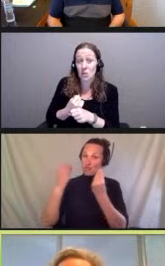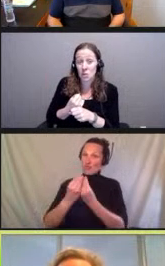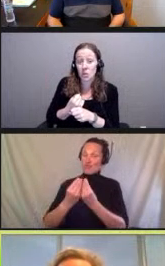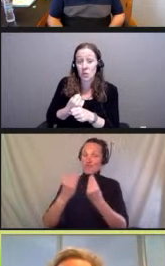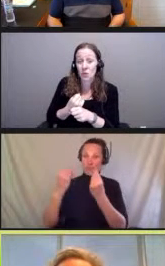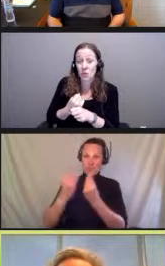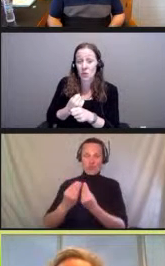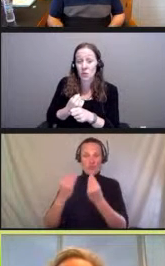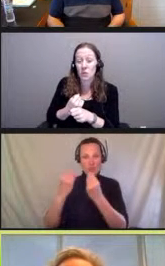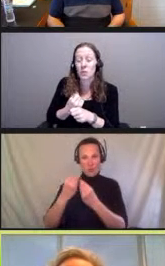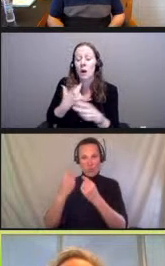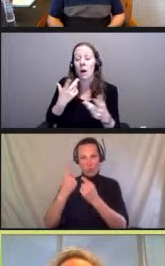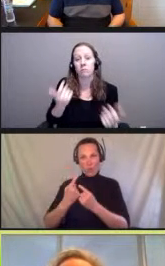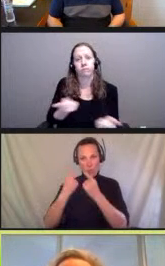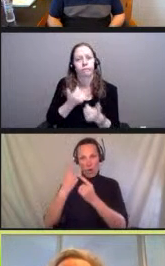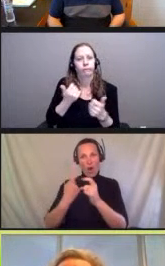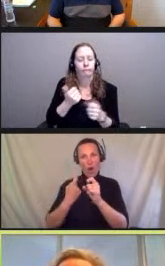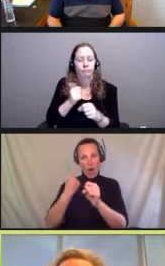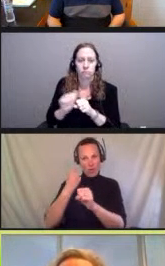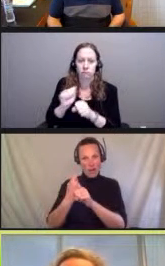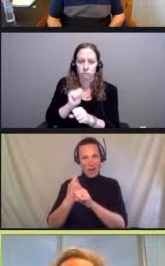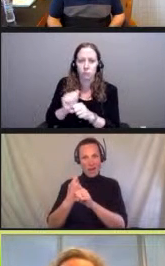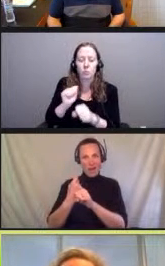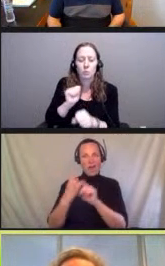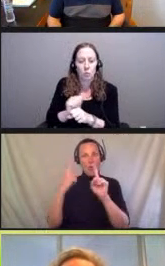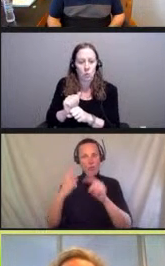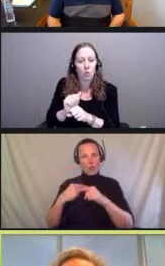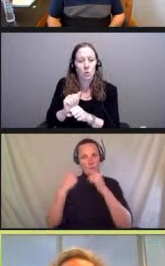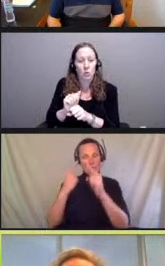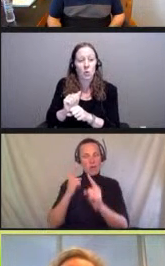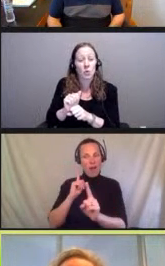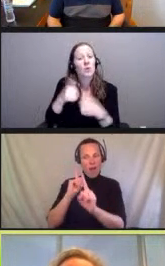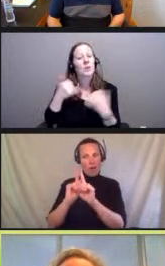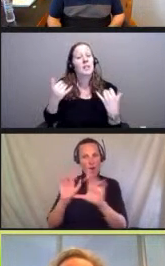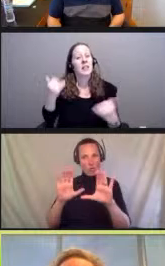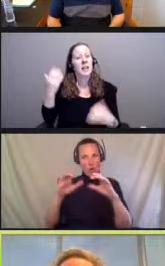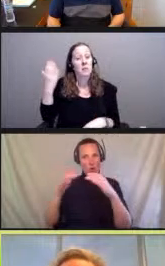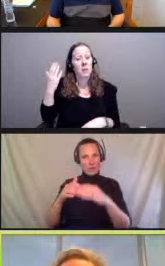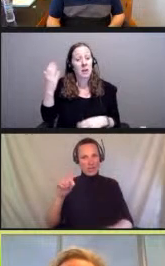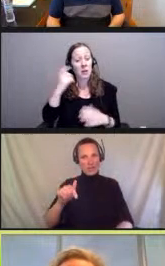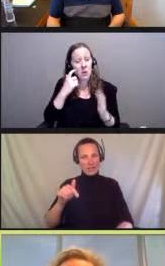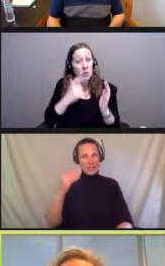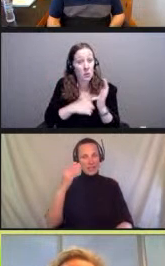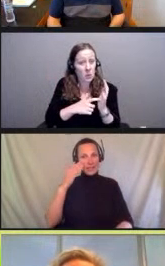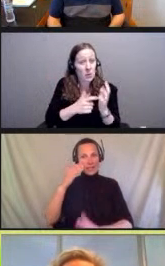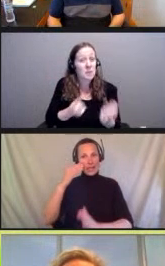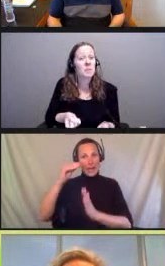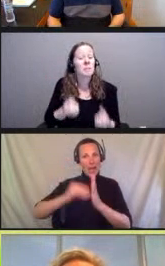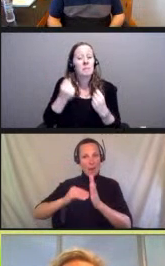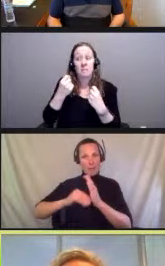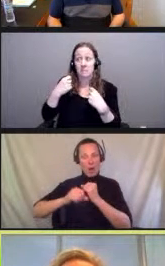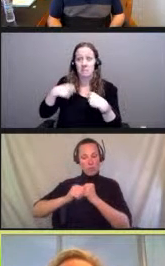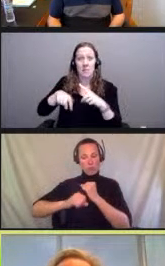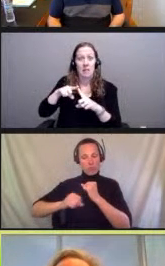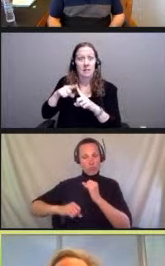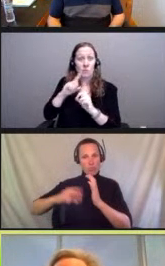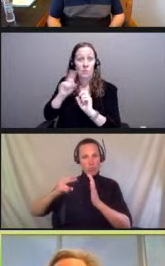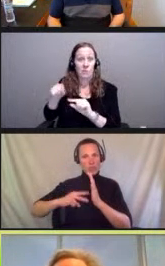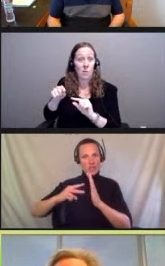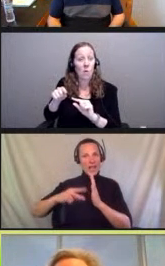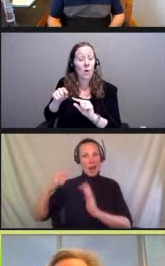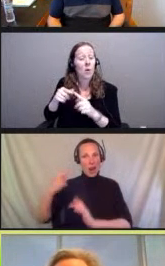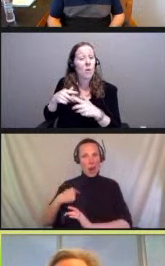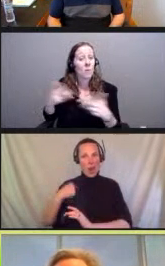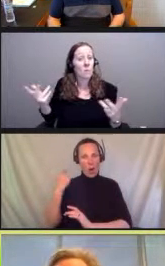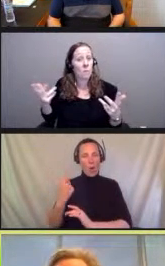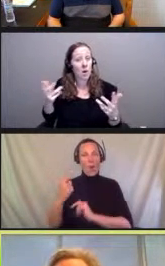front of committee and council. The theme that's been shared through today's presentation, and as you'll see numerous times in the report, is the message that the waste plan